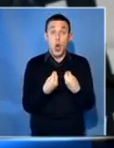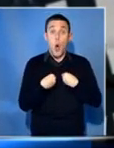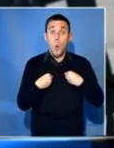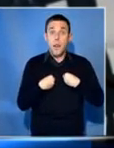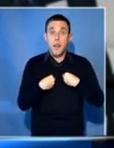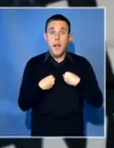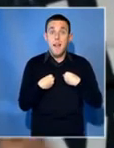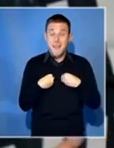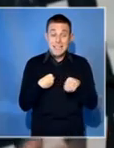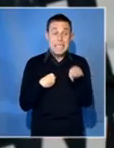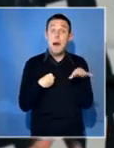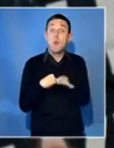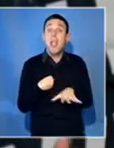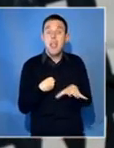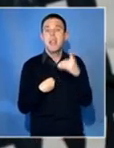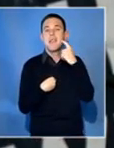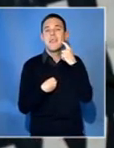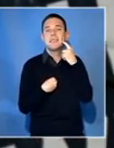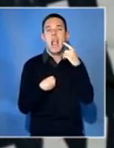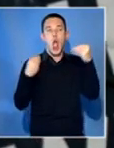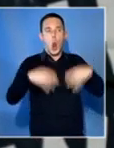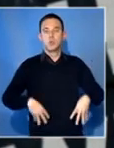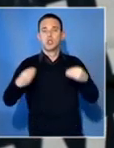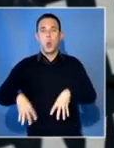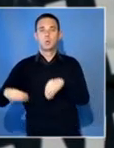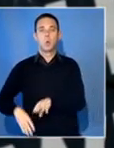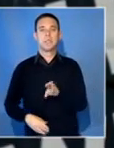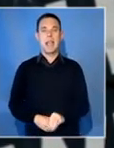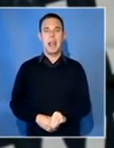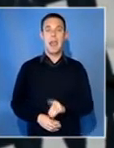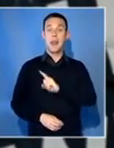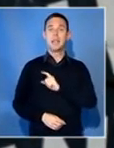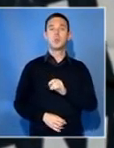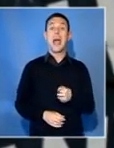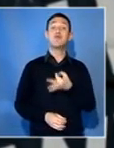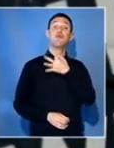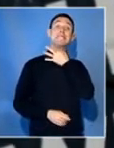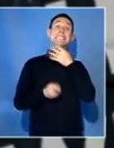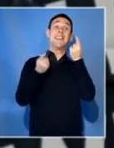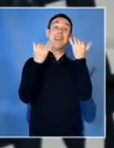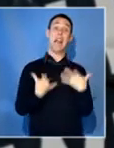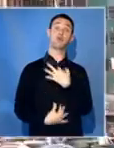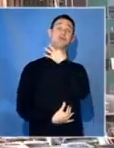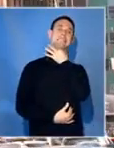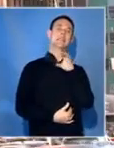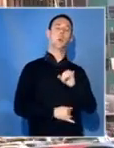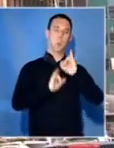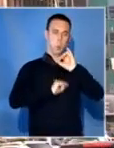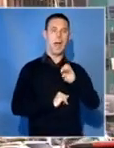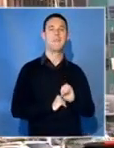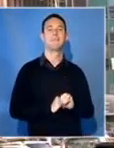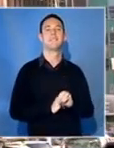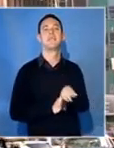weak. And this, by the way, maybe links up to the question, why are you trying to keep in assets under the pillow?